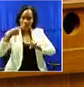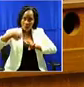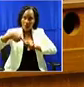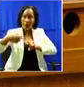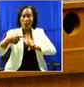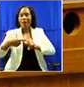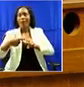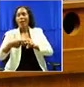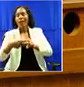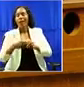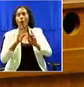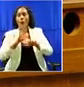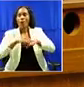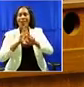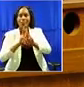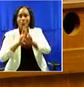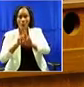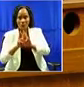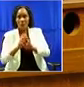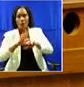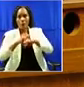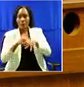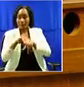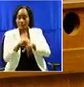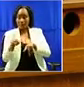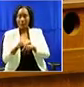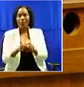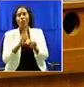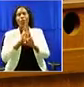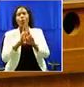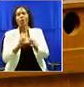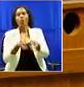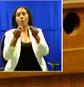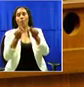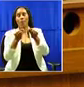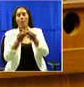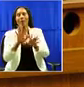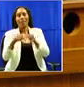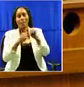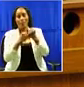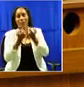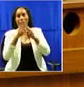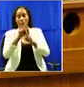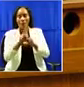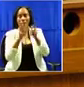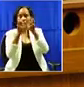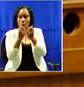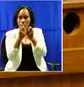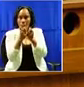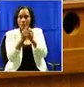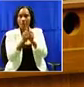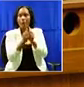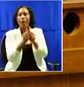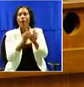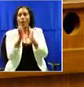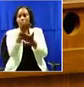partner on the extent to which it has implemented its commitments. It will be supported by the economic recovery leadership team